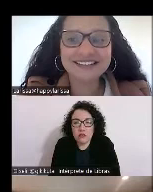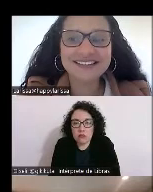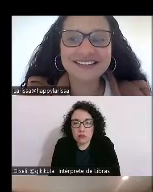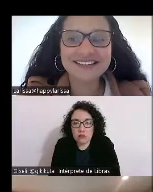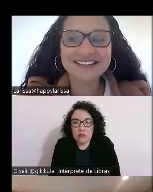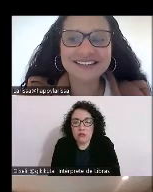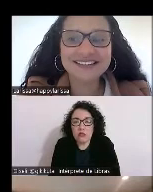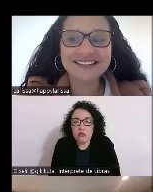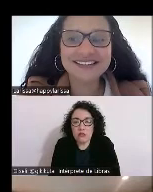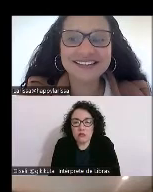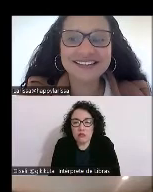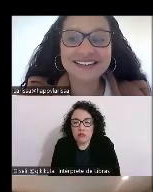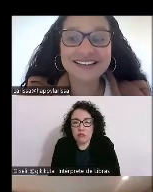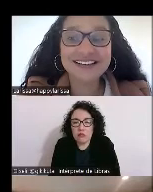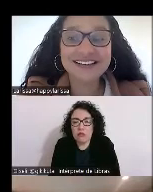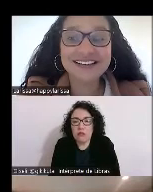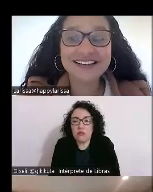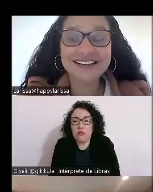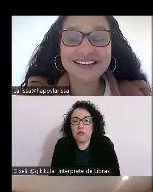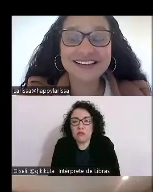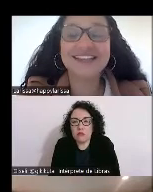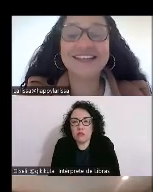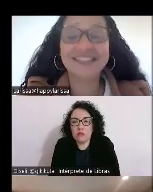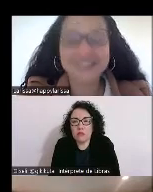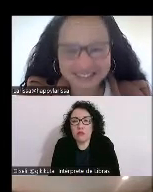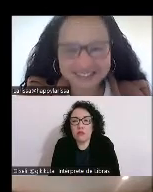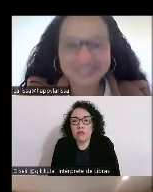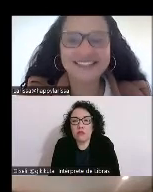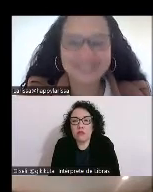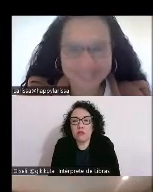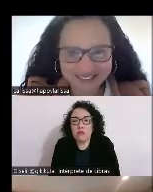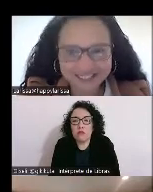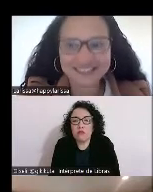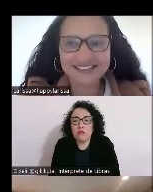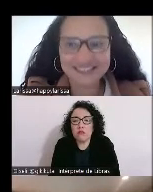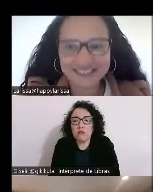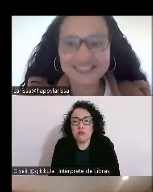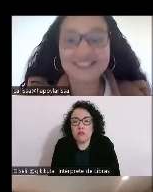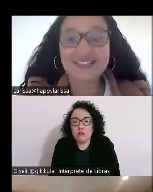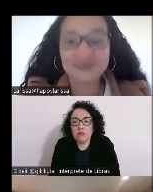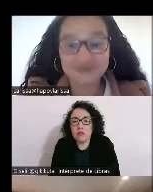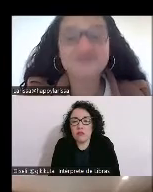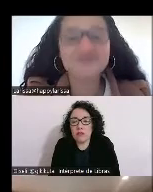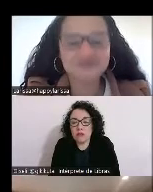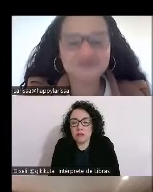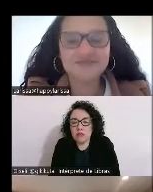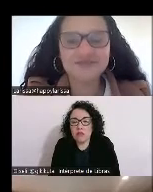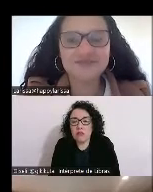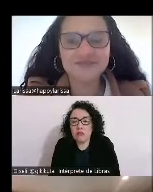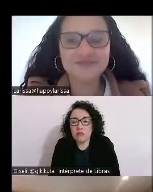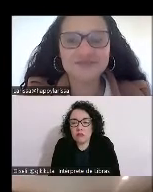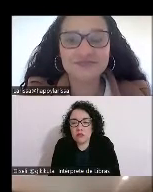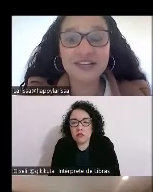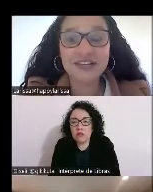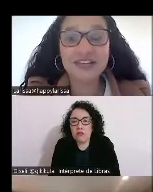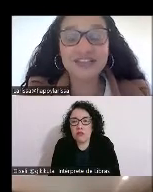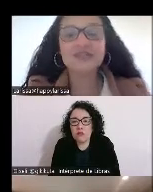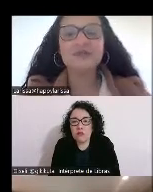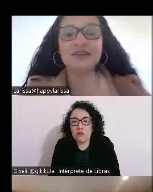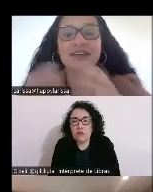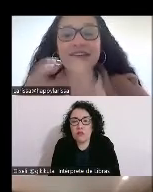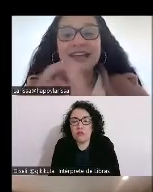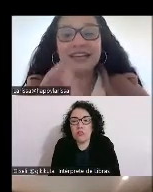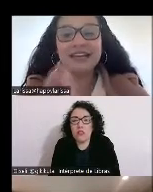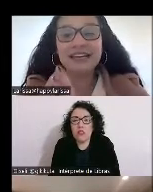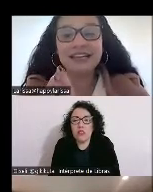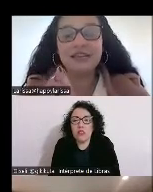blood pressure again and make comparisons. They do what adult researchers do at a more junior level.